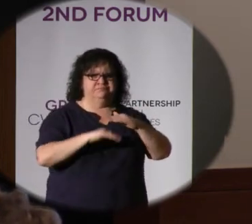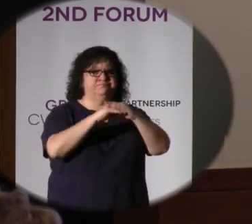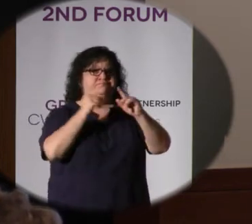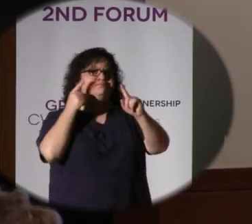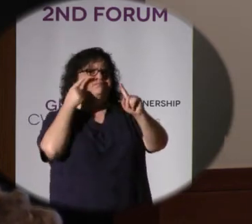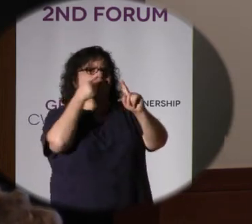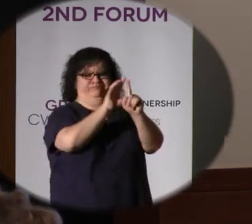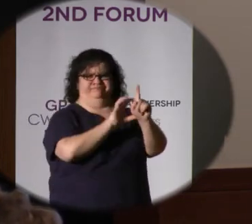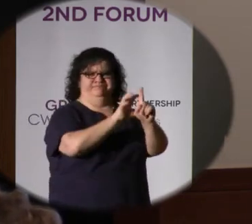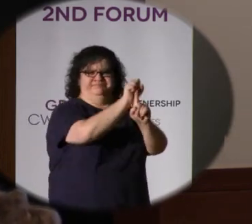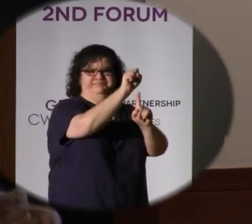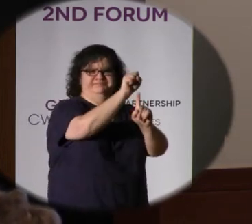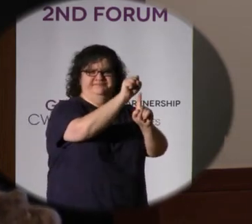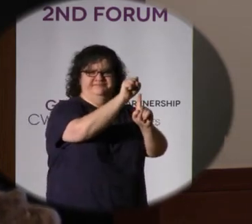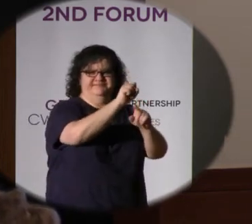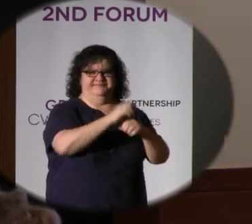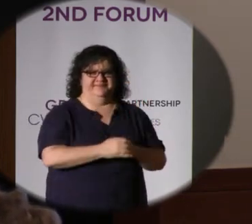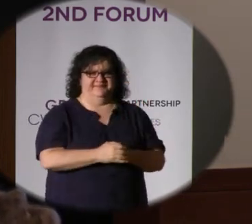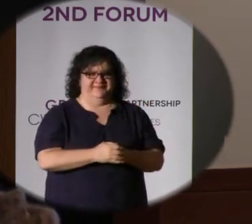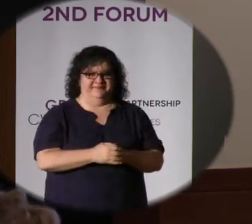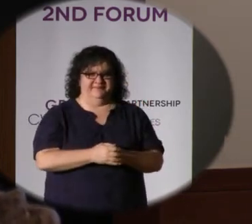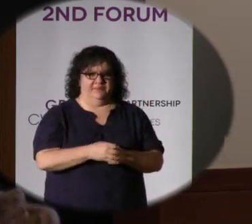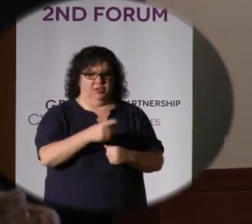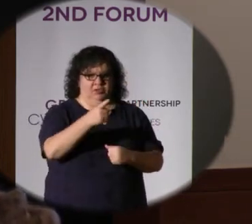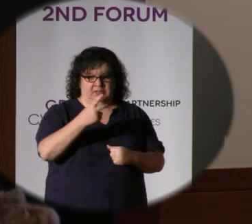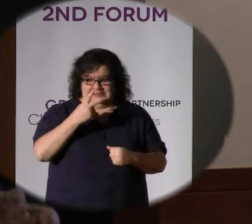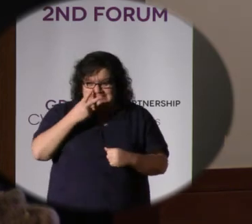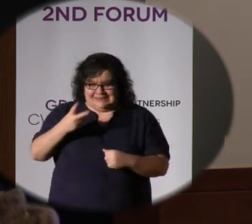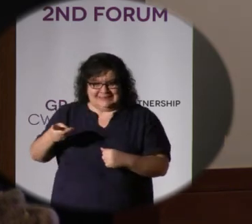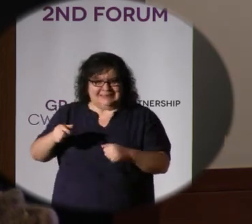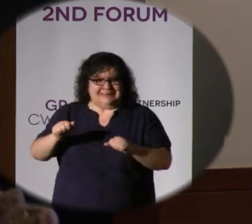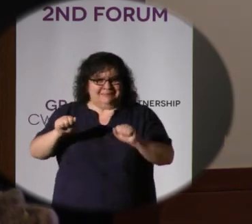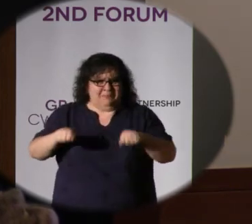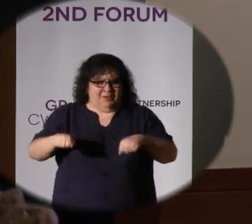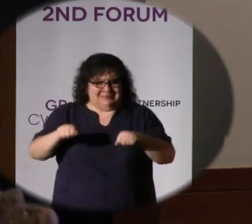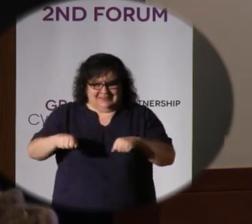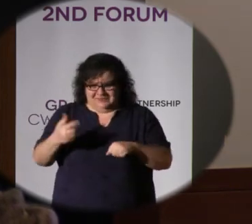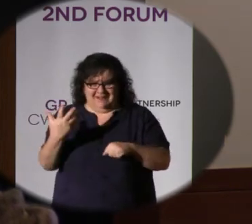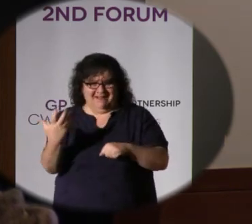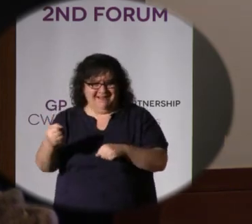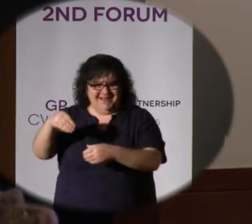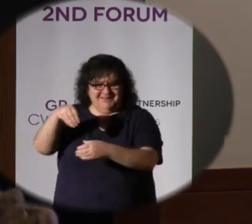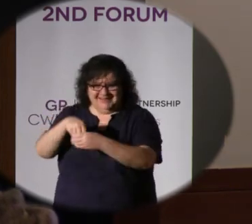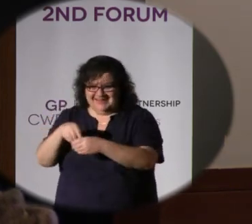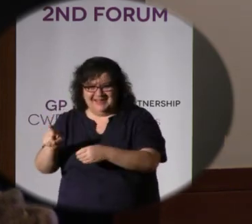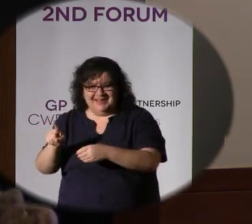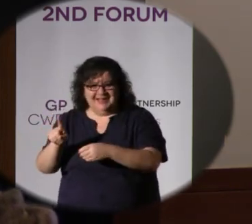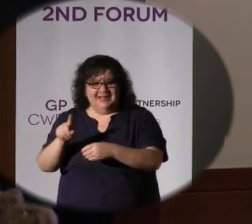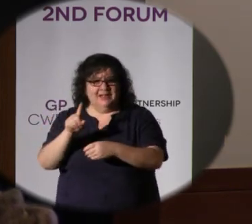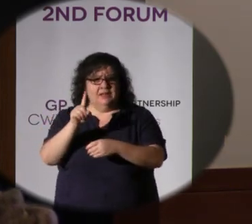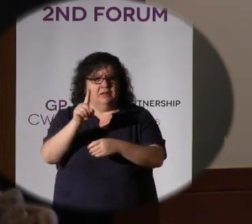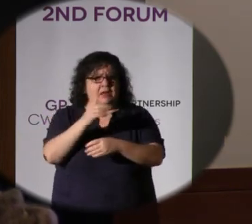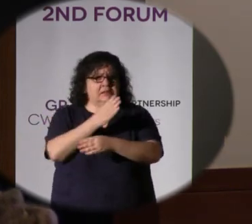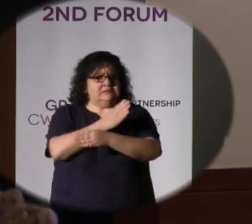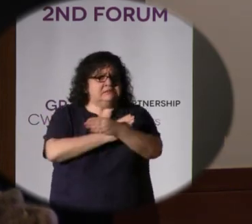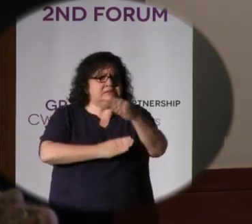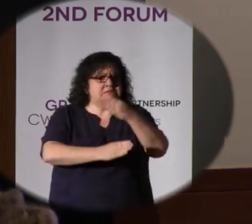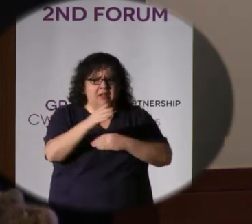potential. Children with disabilities carry the promise of happy,